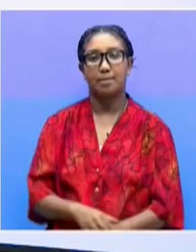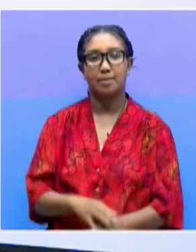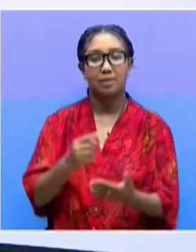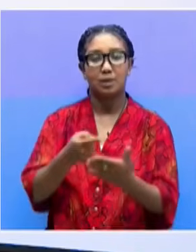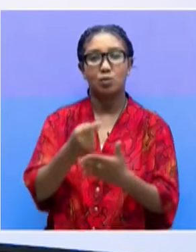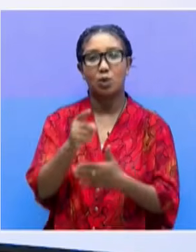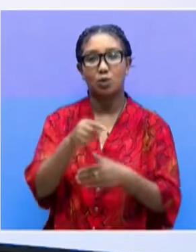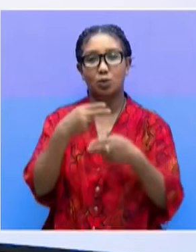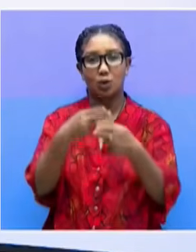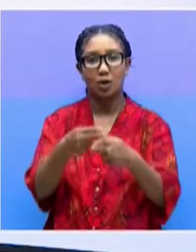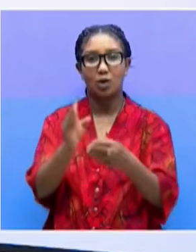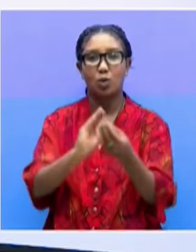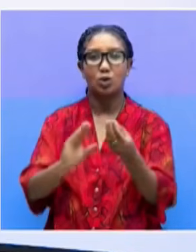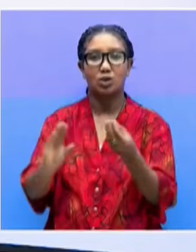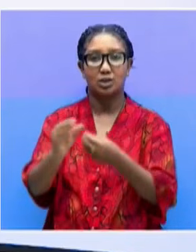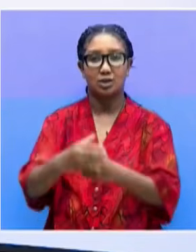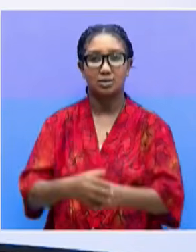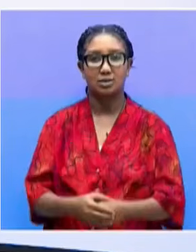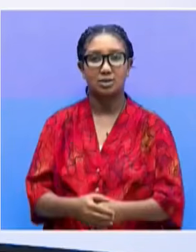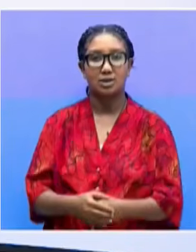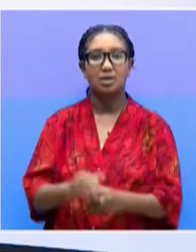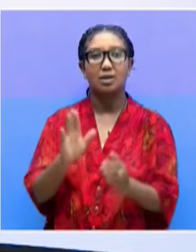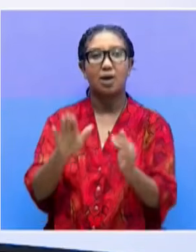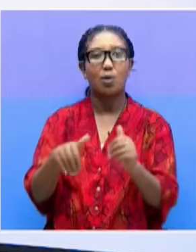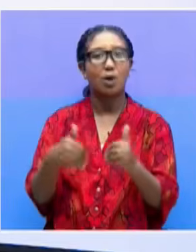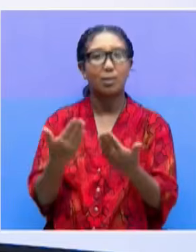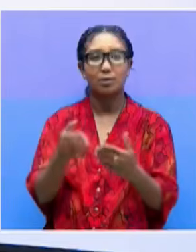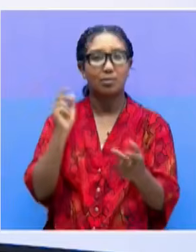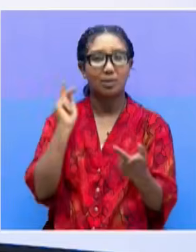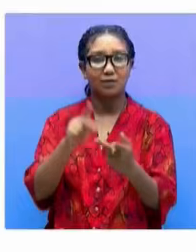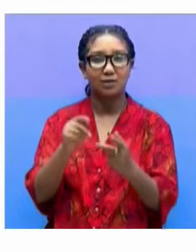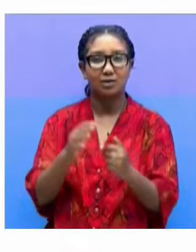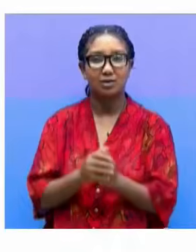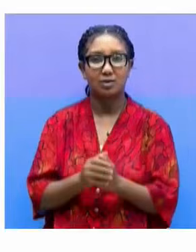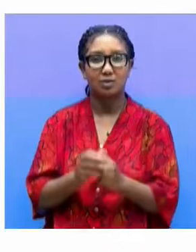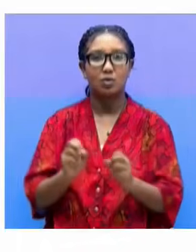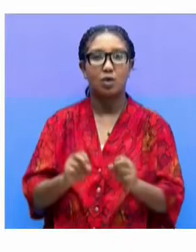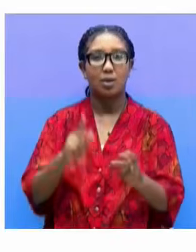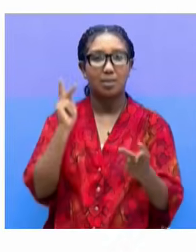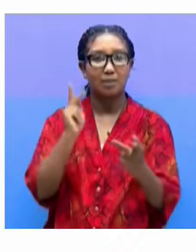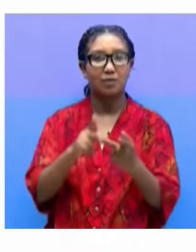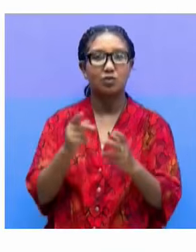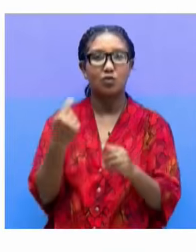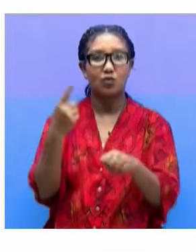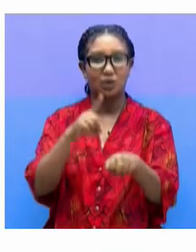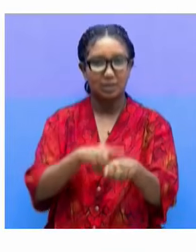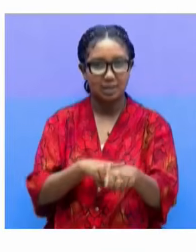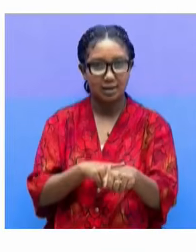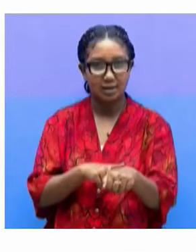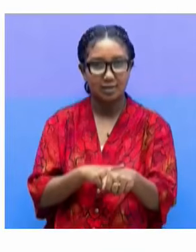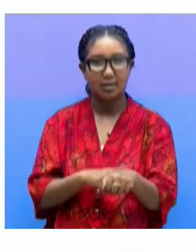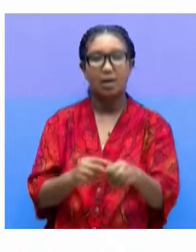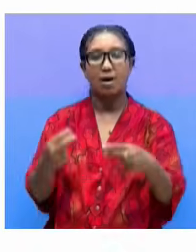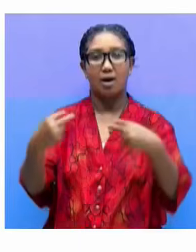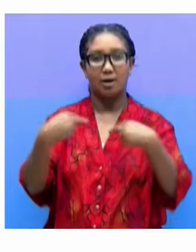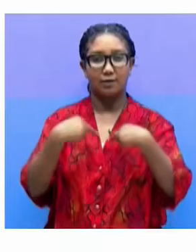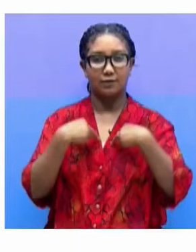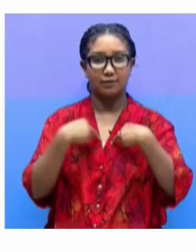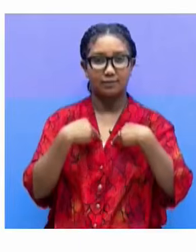That is what we call the conditionals. And then how about the perfect? Oh, perfect, obviously, there is what? Have.